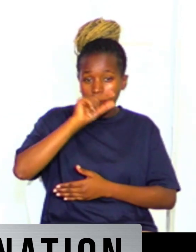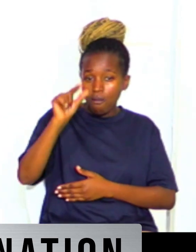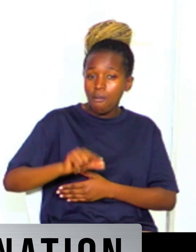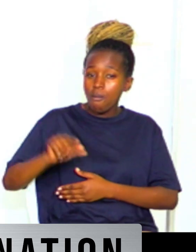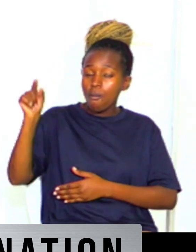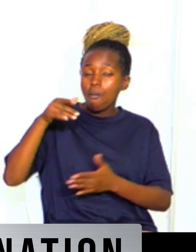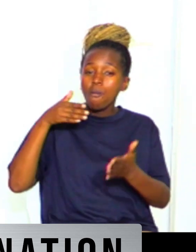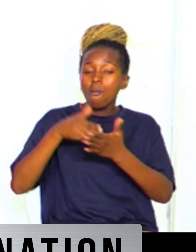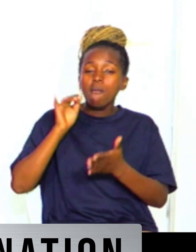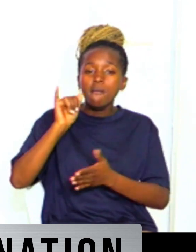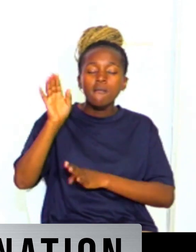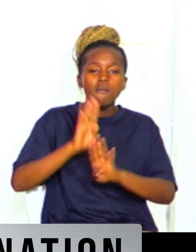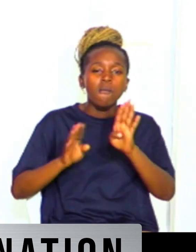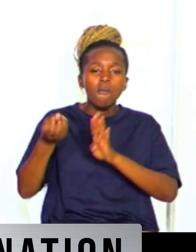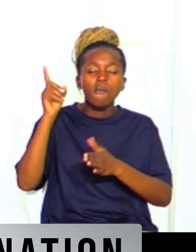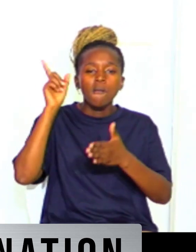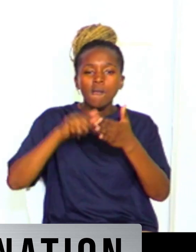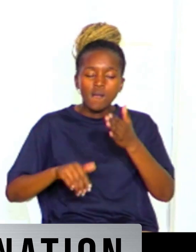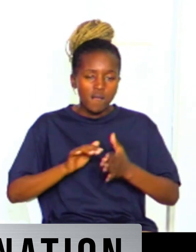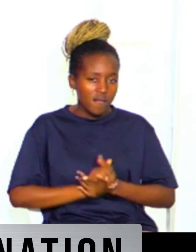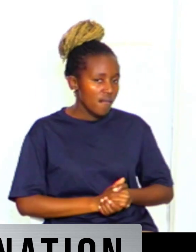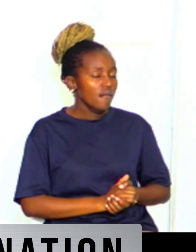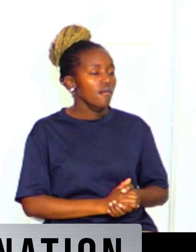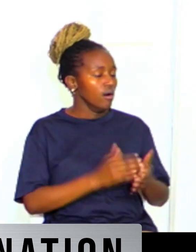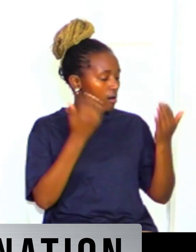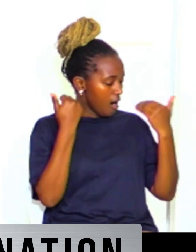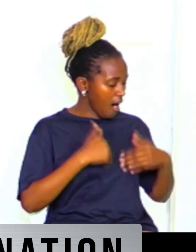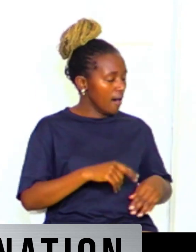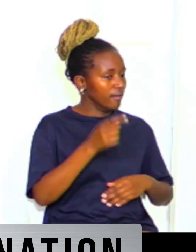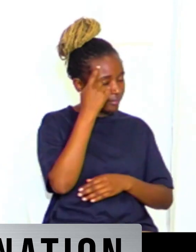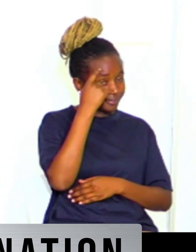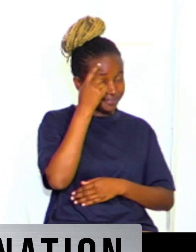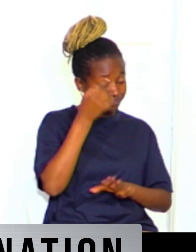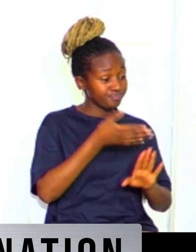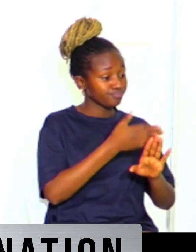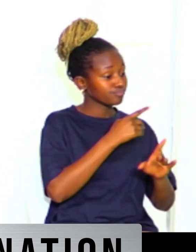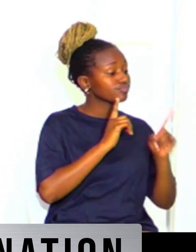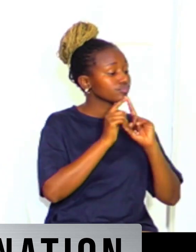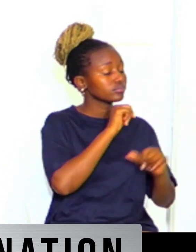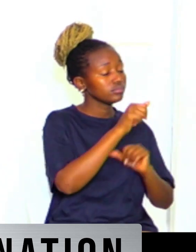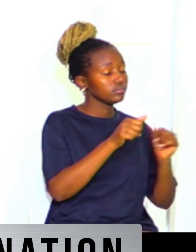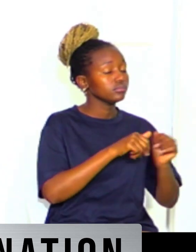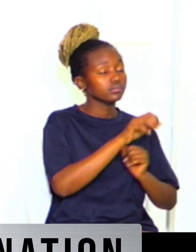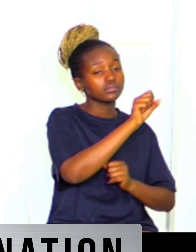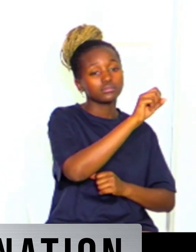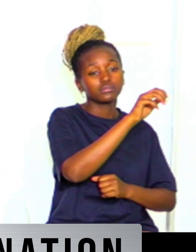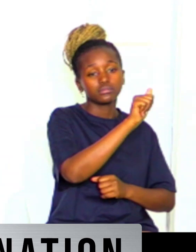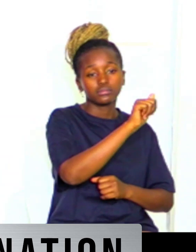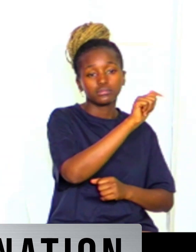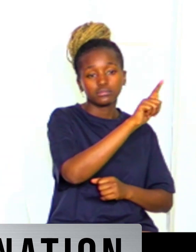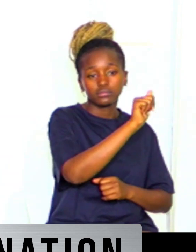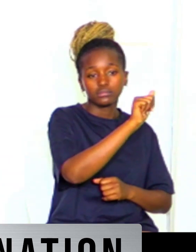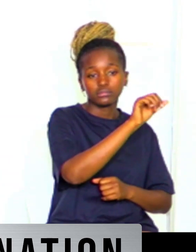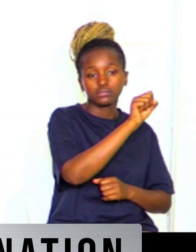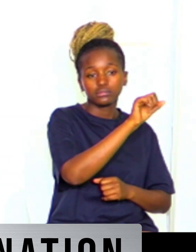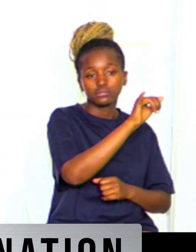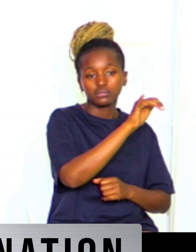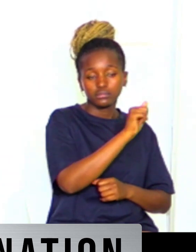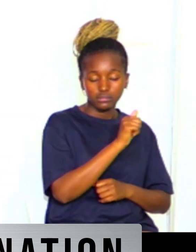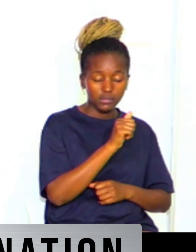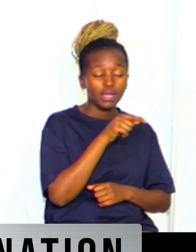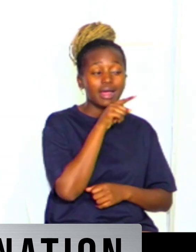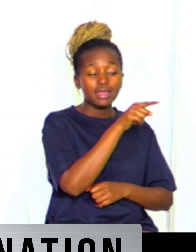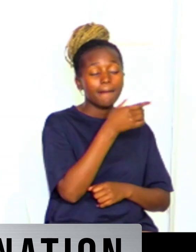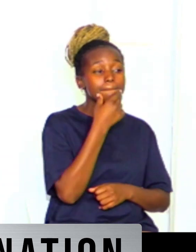tribalism? Okay. John, what I can say, I've talked about Peter Salasya'S, the MP of Mumia East. First of all,